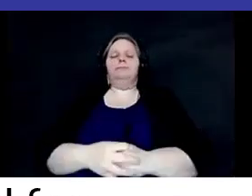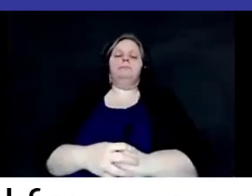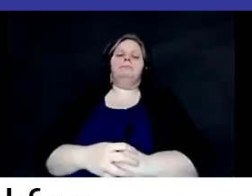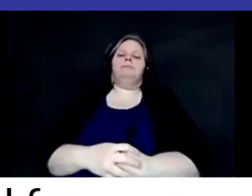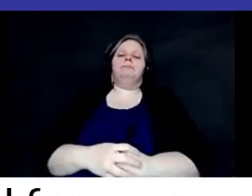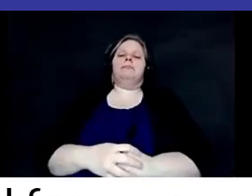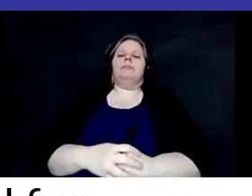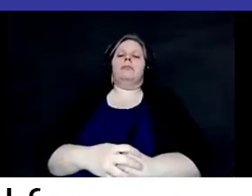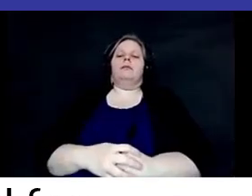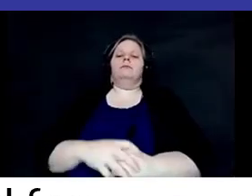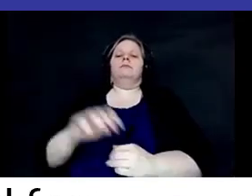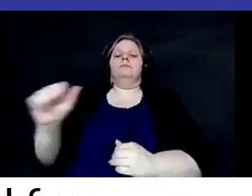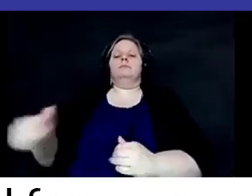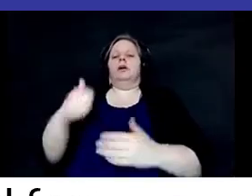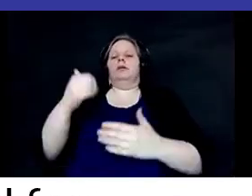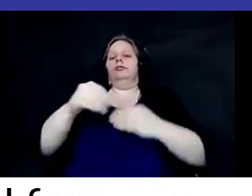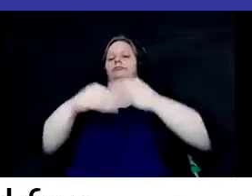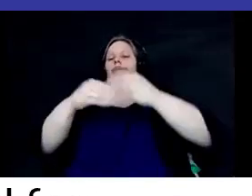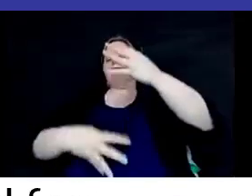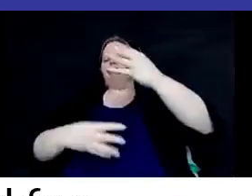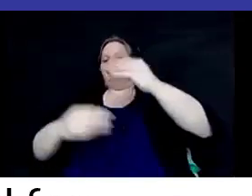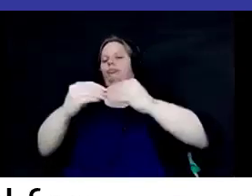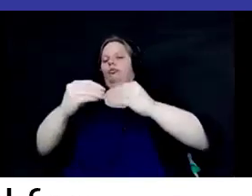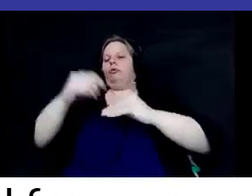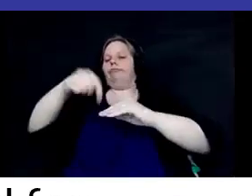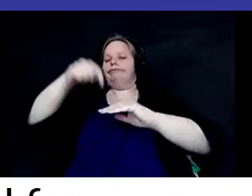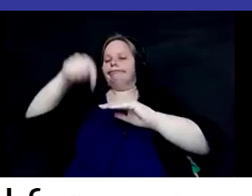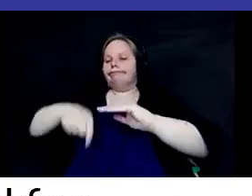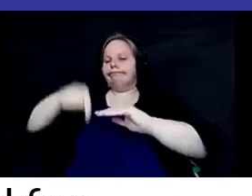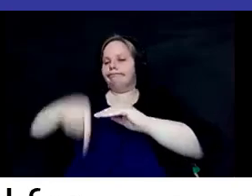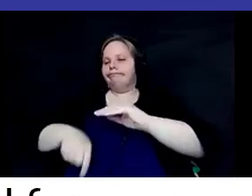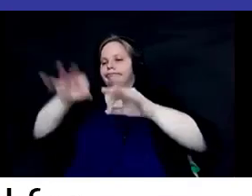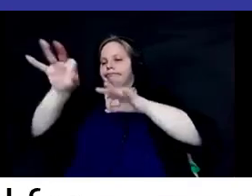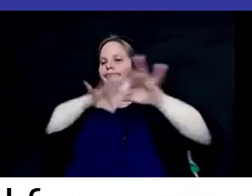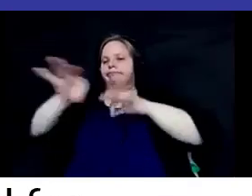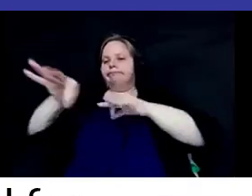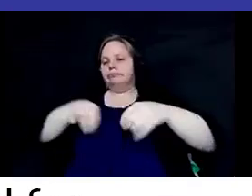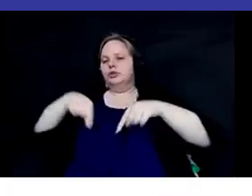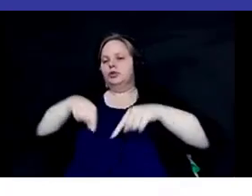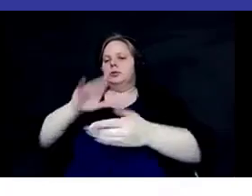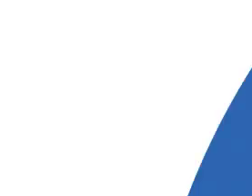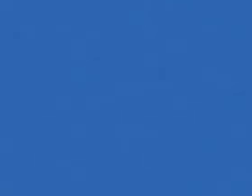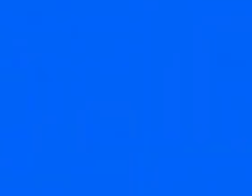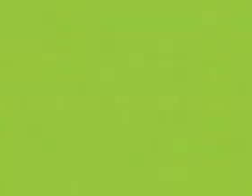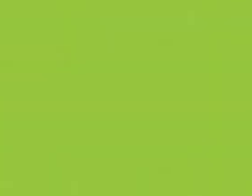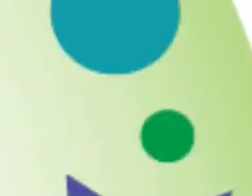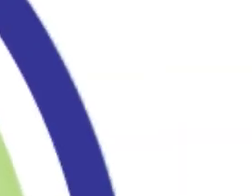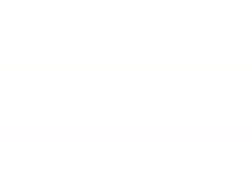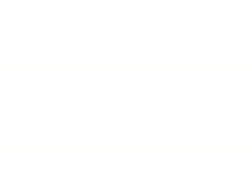we're going to go deeper on throughout the school year that you can see listed on this slide.